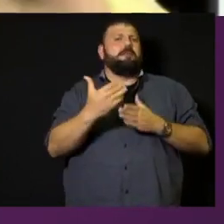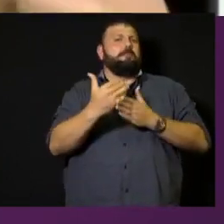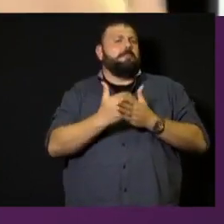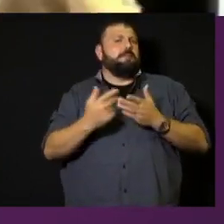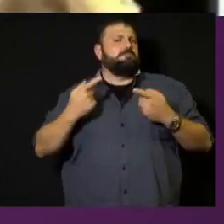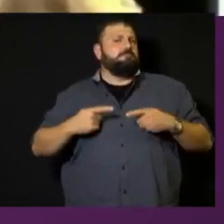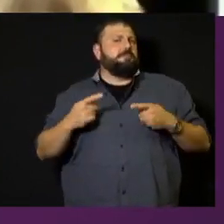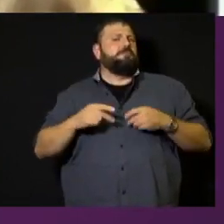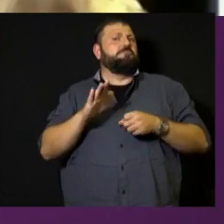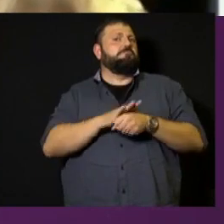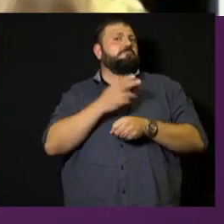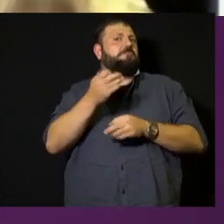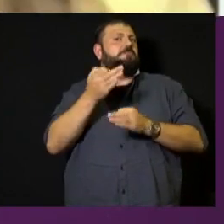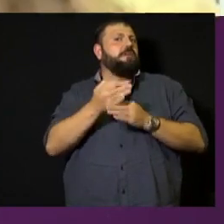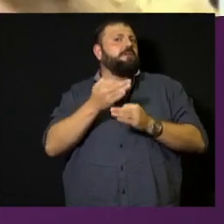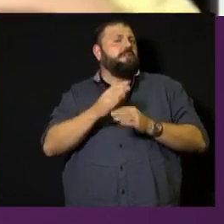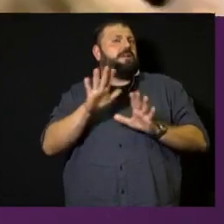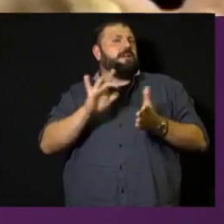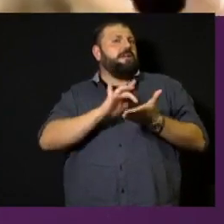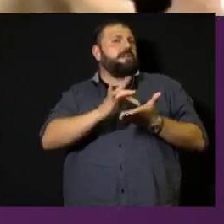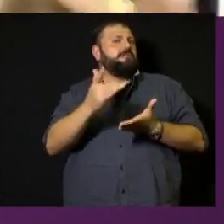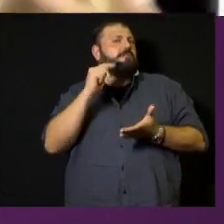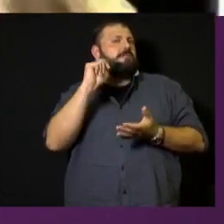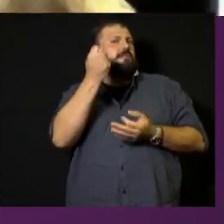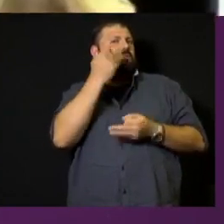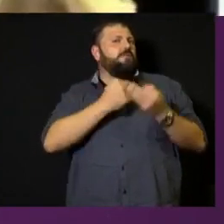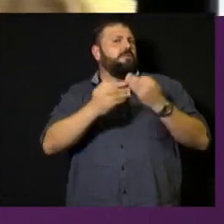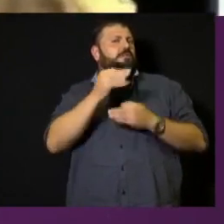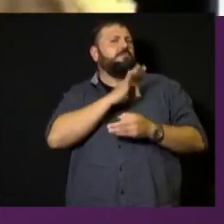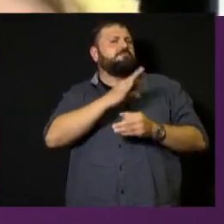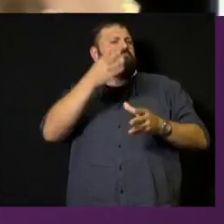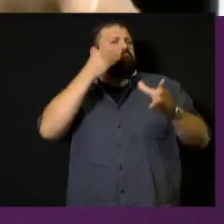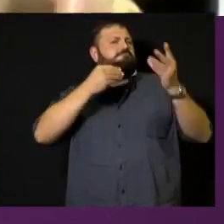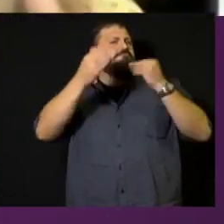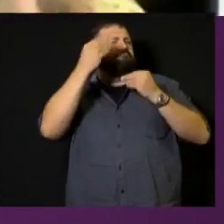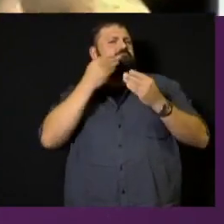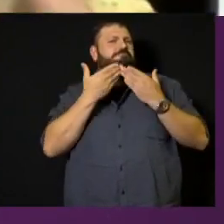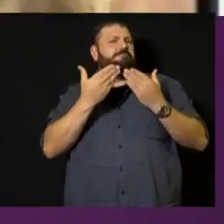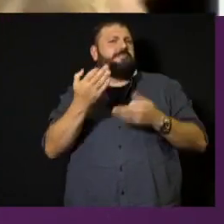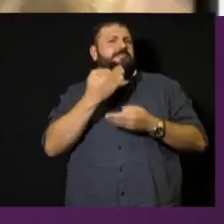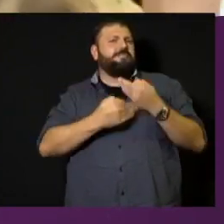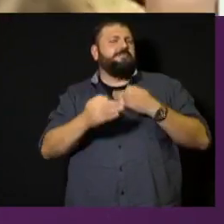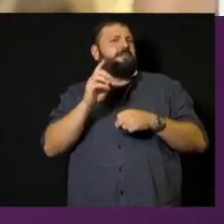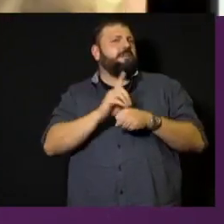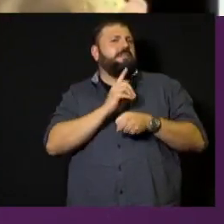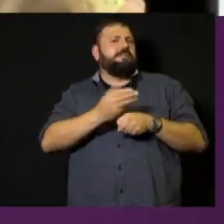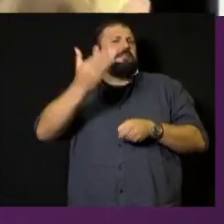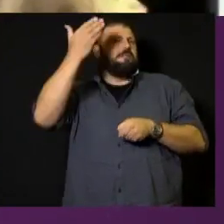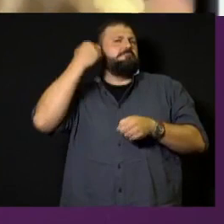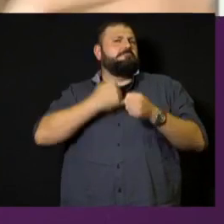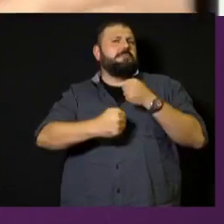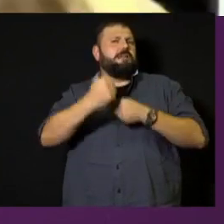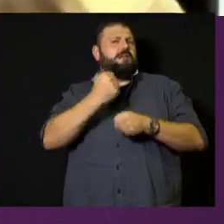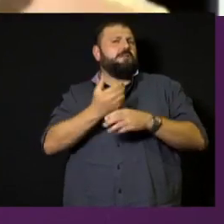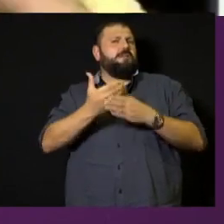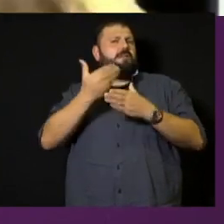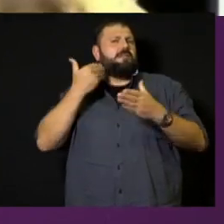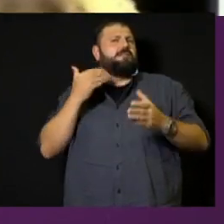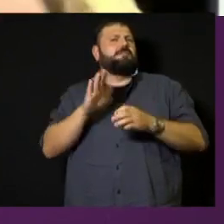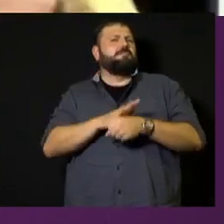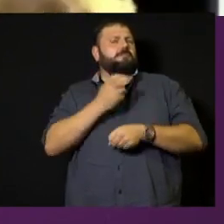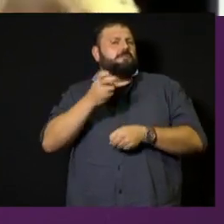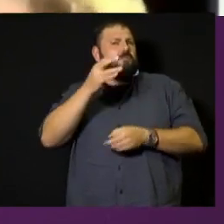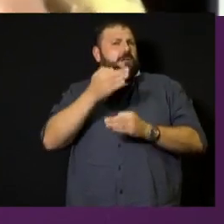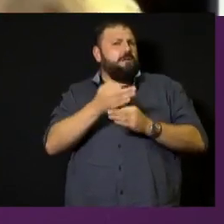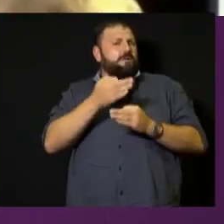was a world with less staff. So there's a lot of things that since many